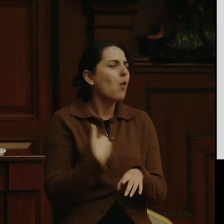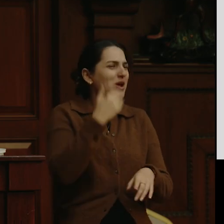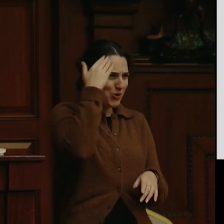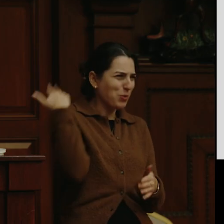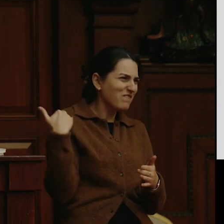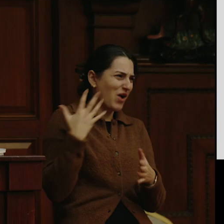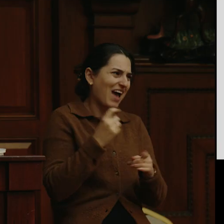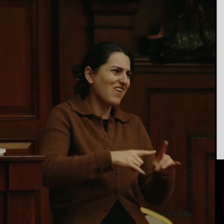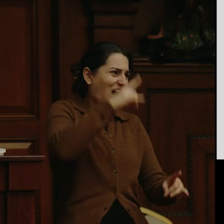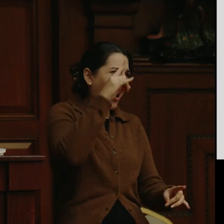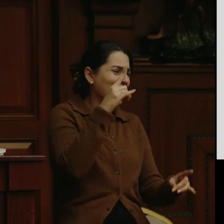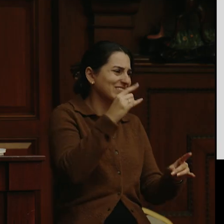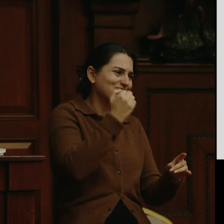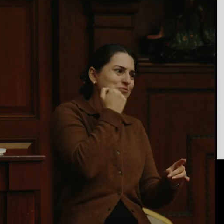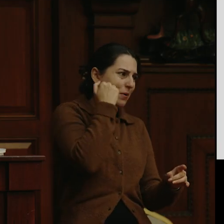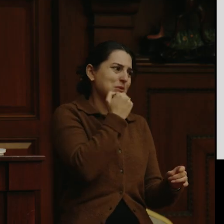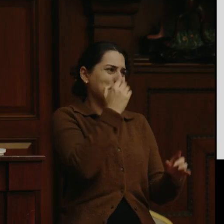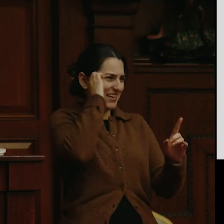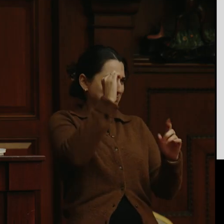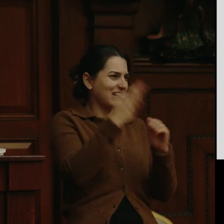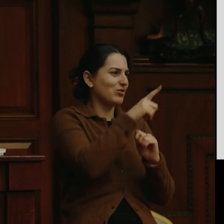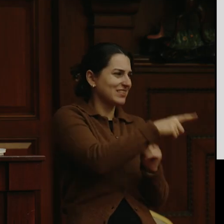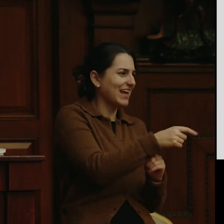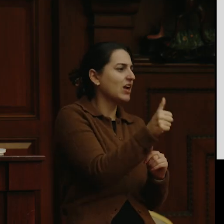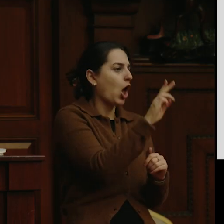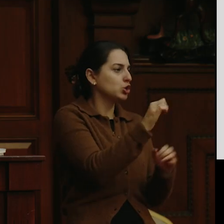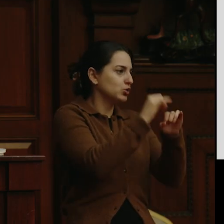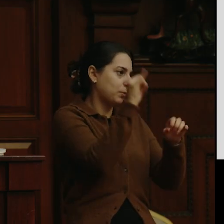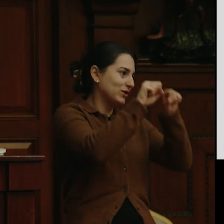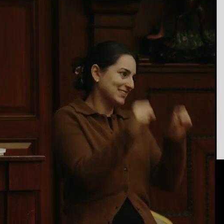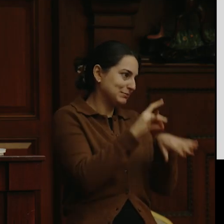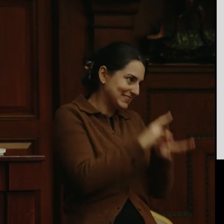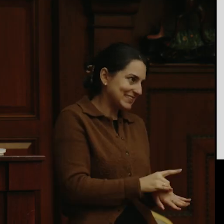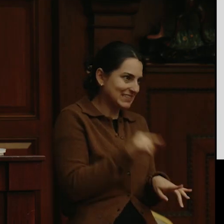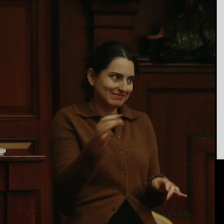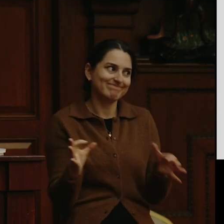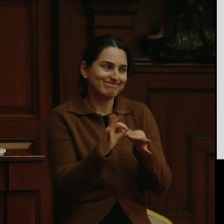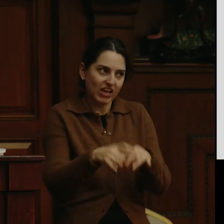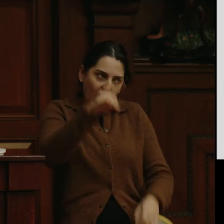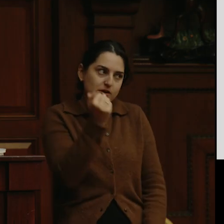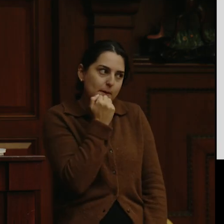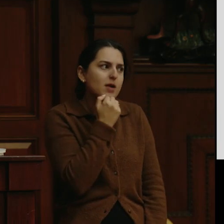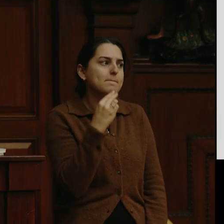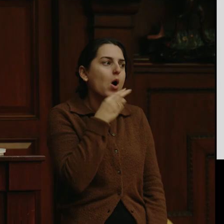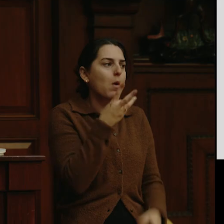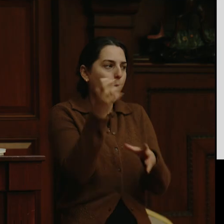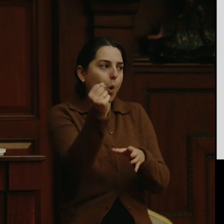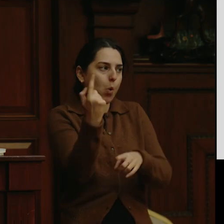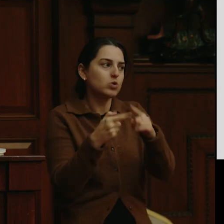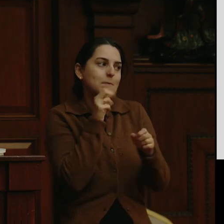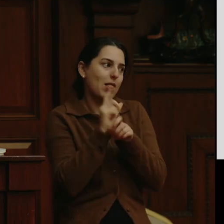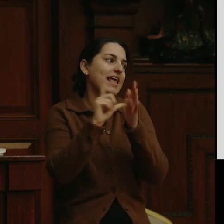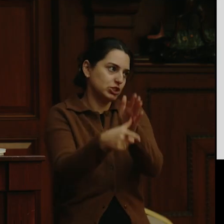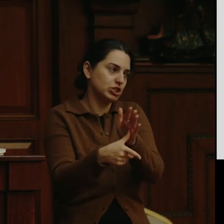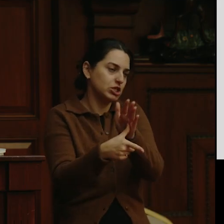this, that there's a higher rate of these across the autoimmune rheumatic diseases. And I think this is really important, and I'm going to come back to it. Because